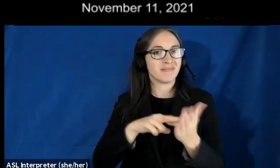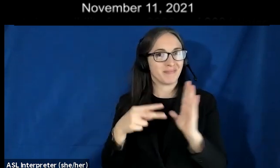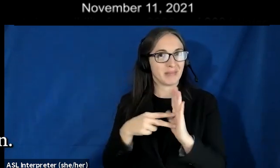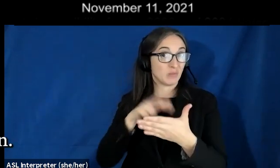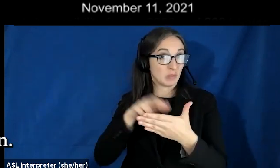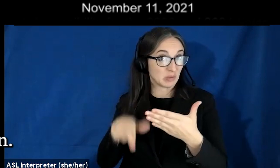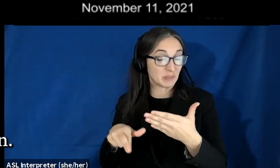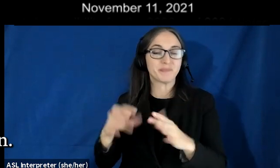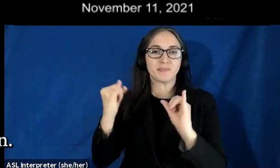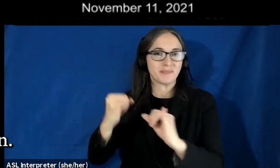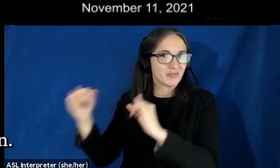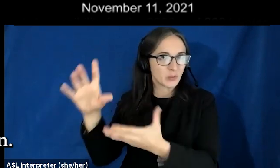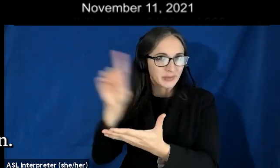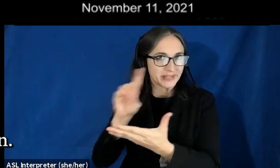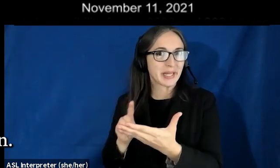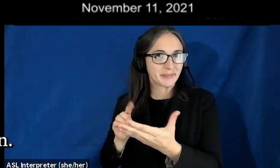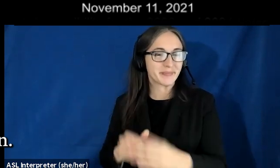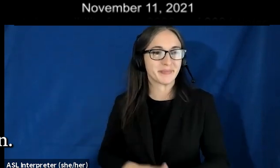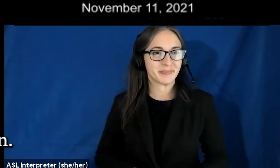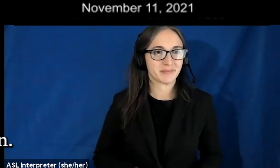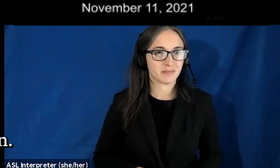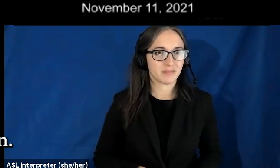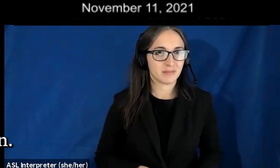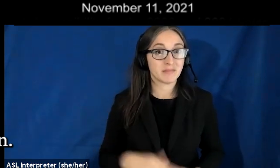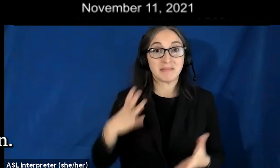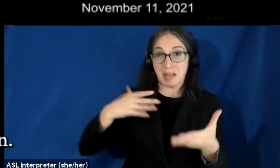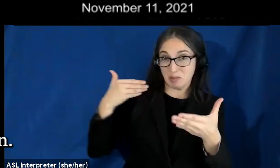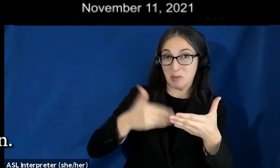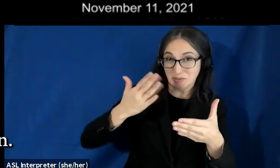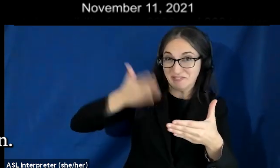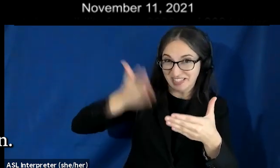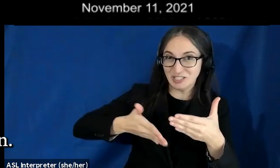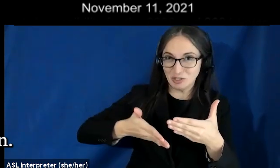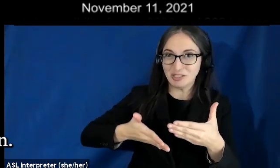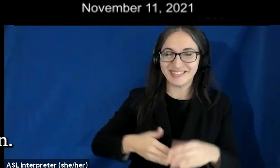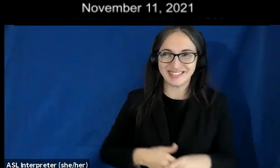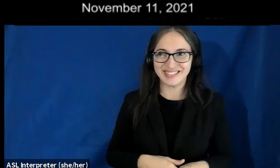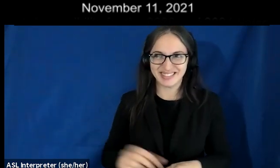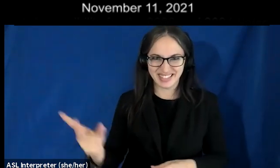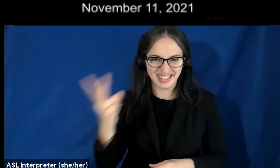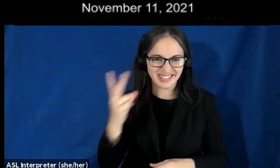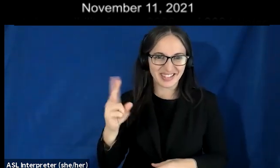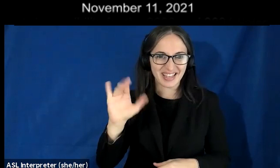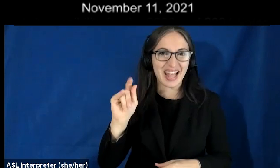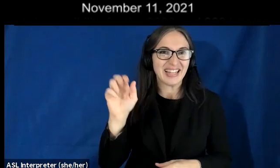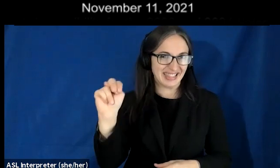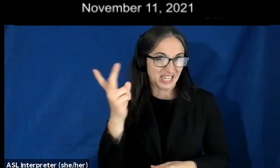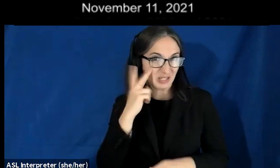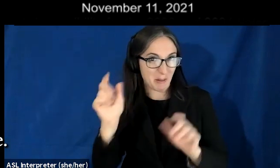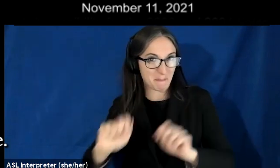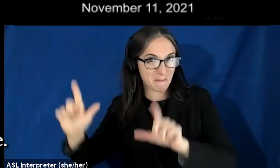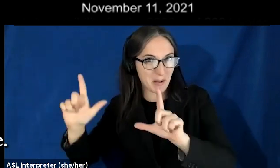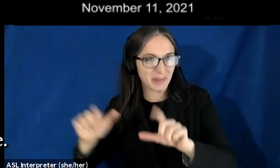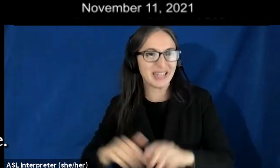design. And I am close to finish. I saw Kathleen, so Yes. I will